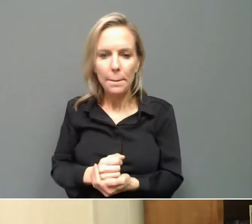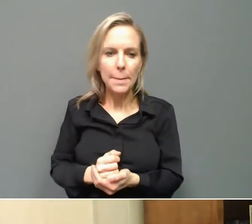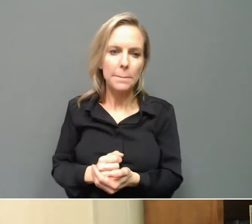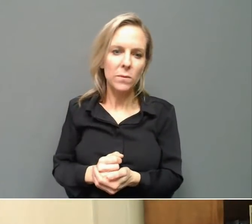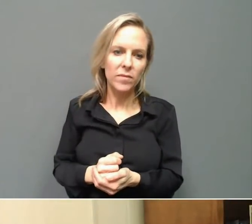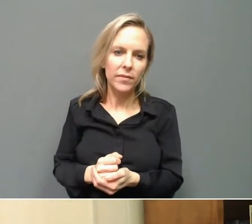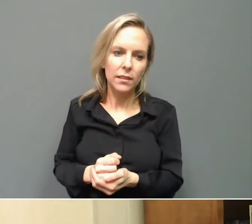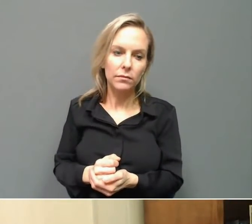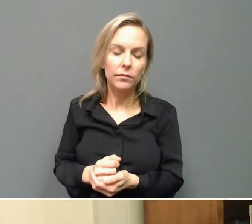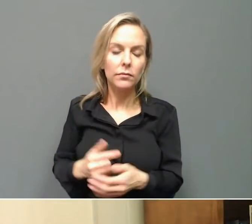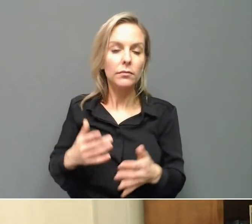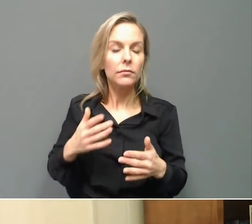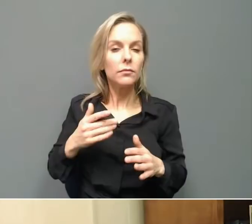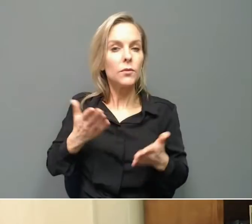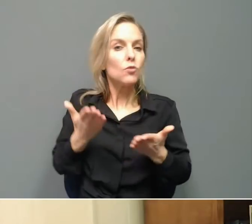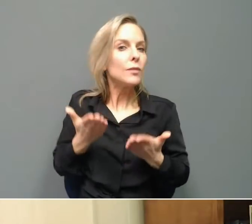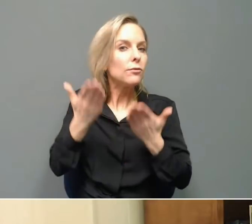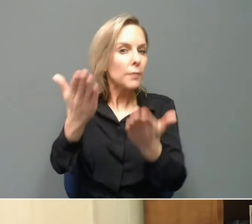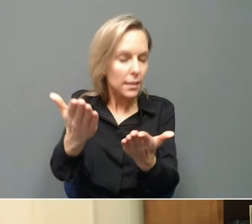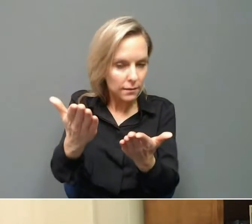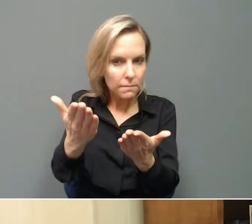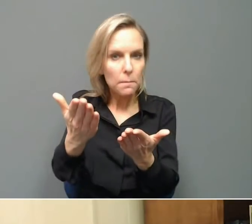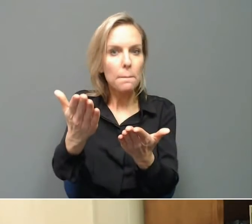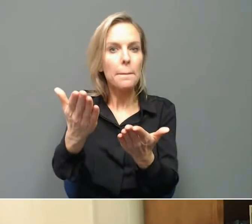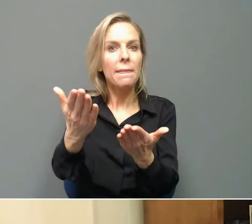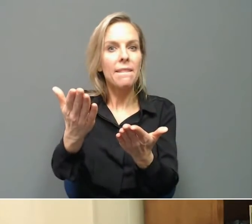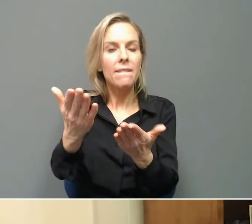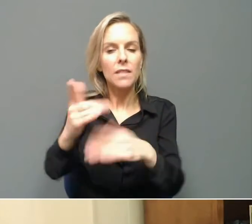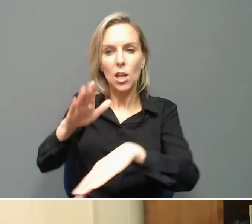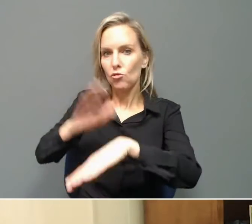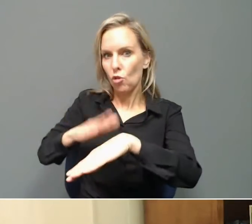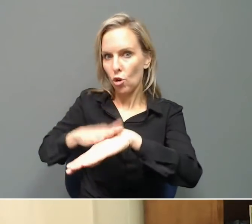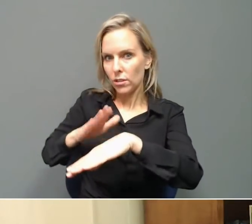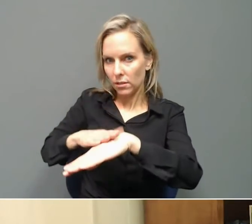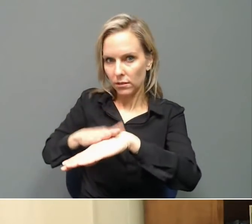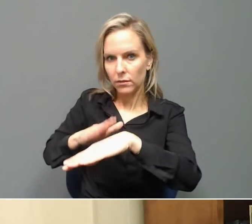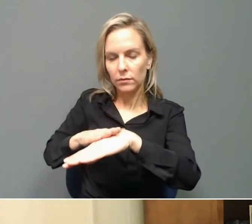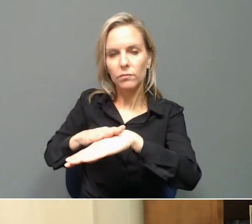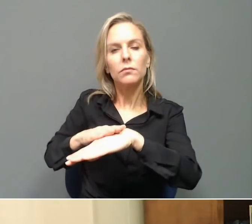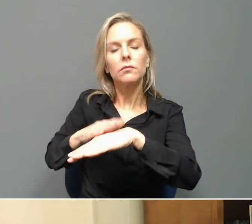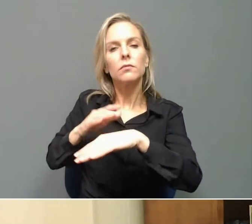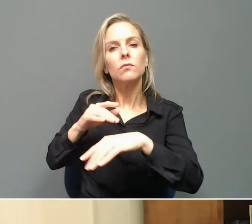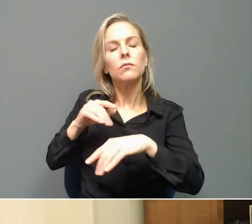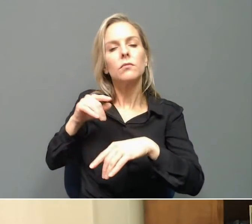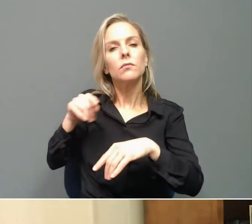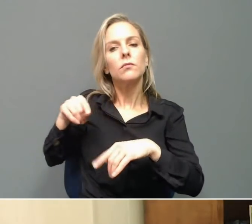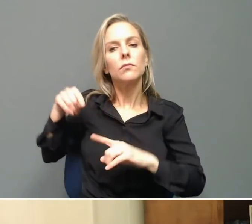I would suggest that in an abundance of caution, they should probably go to the